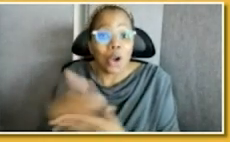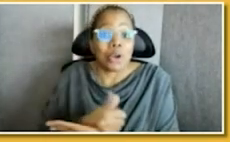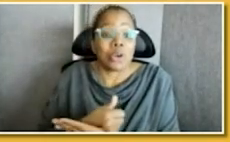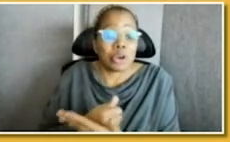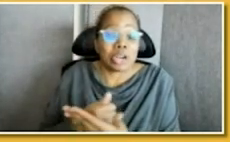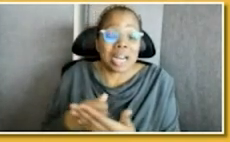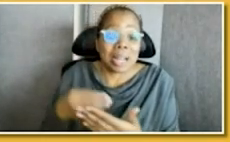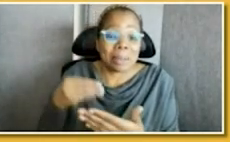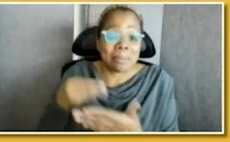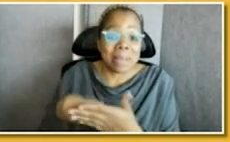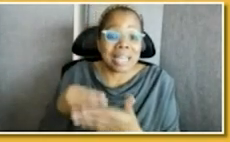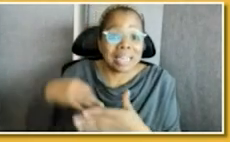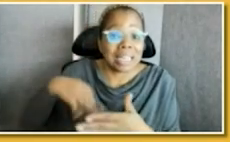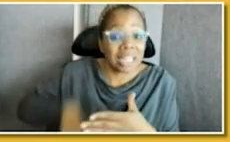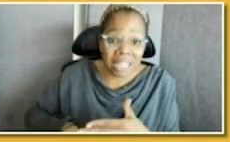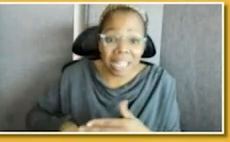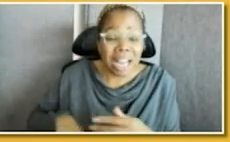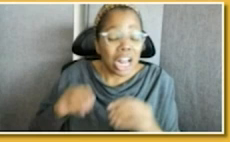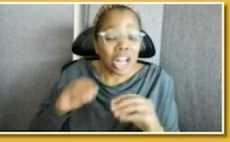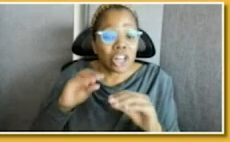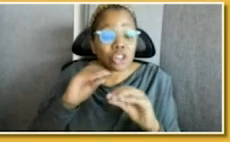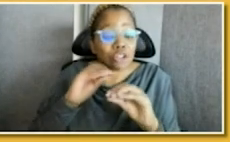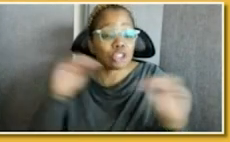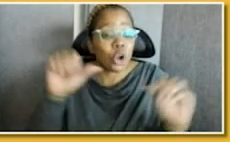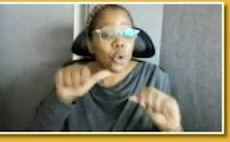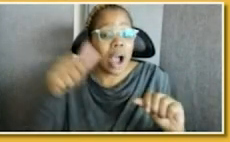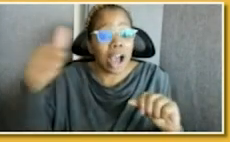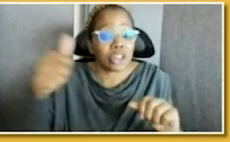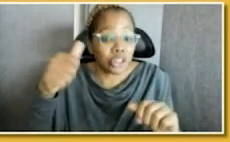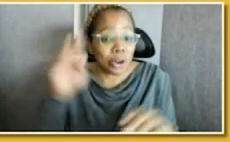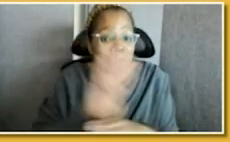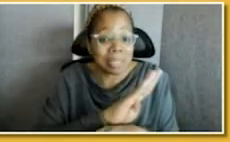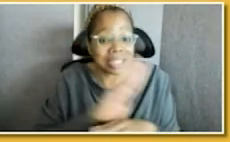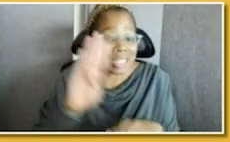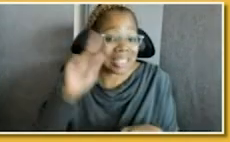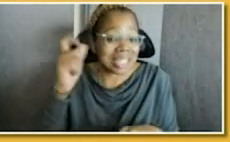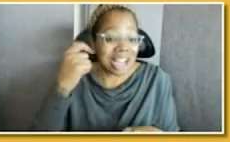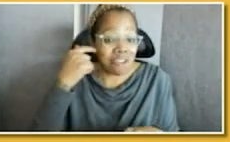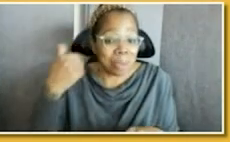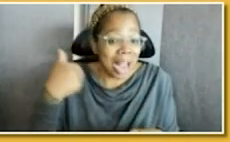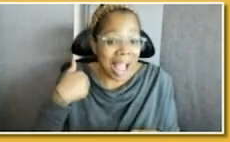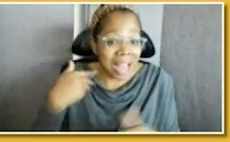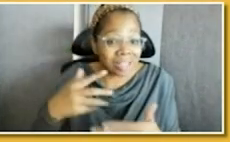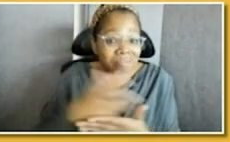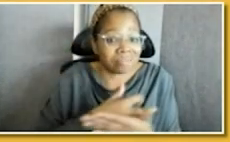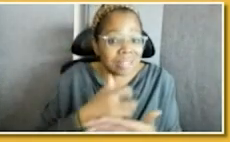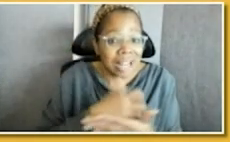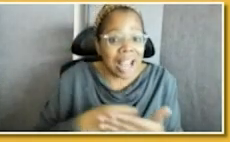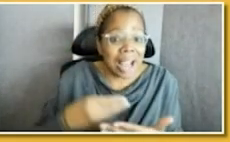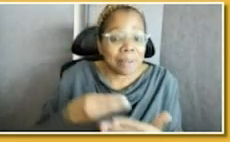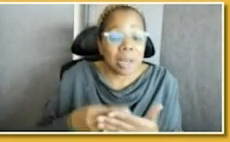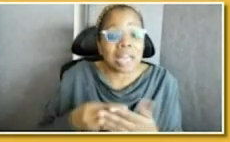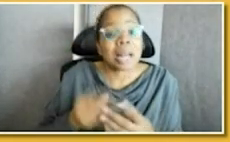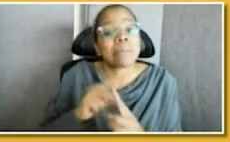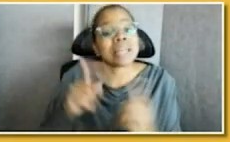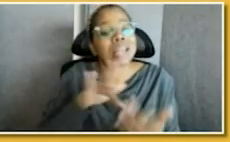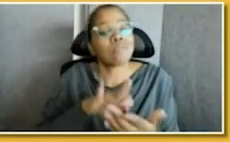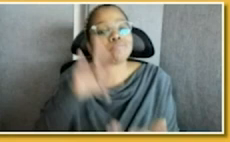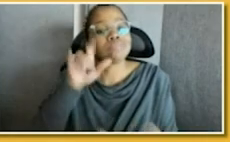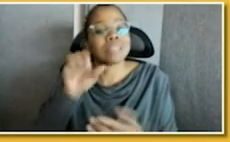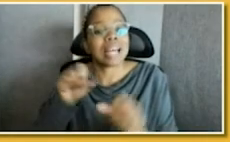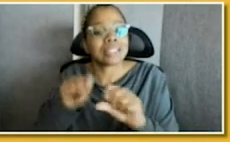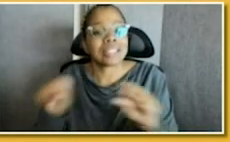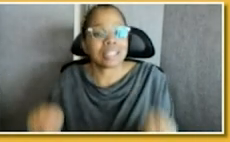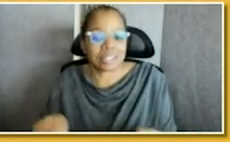essentially owns or has control over. And they were able to game that system. And then, you know, those like